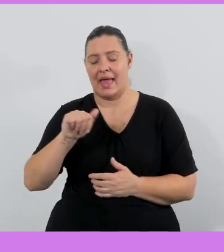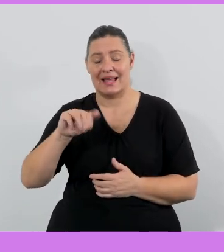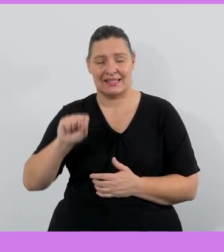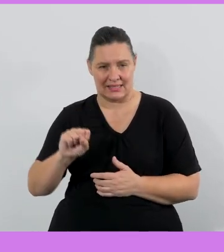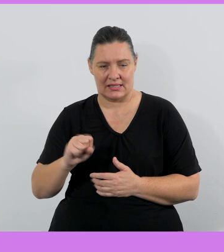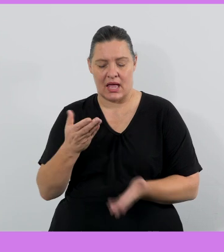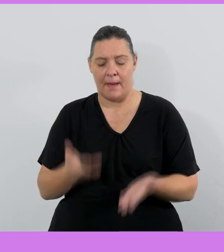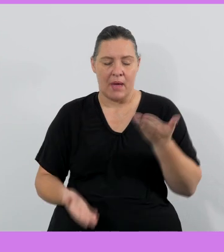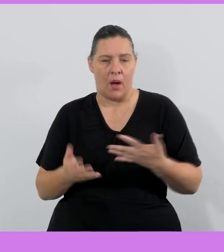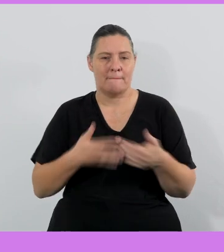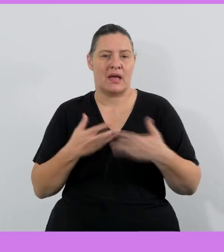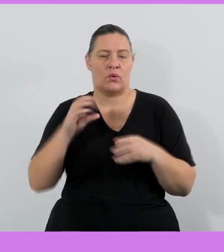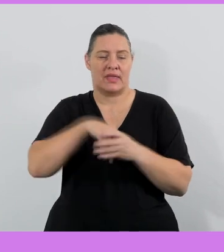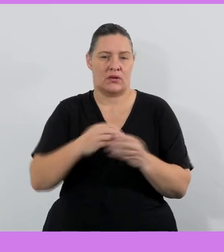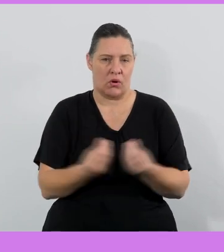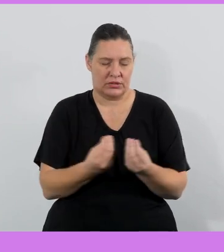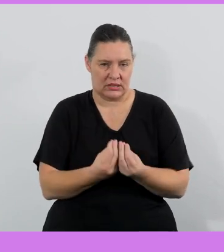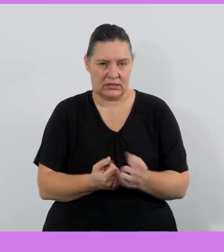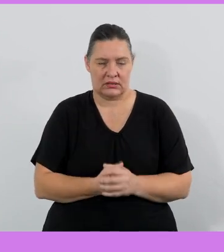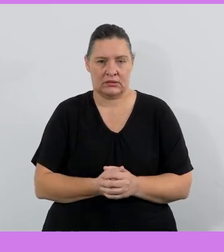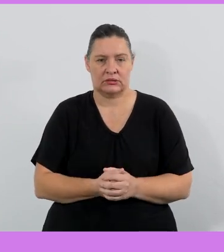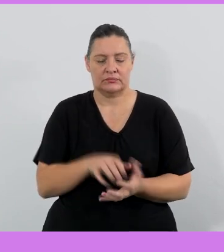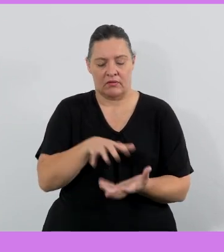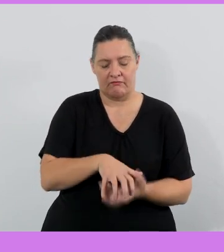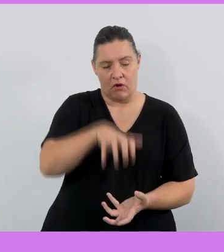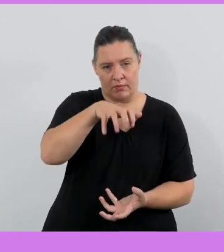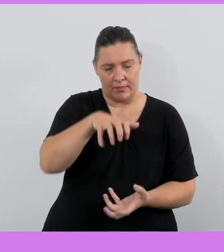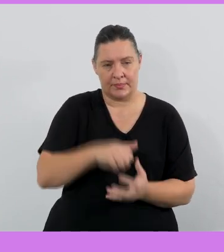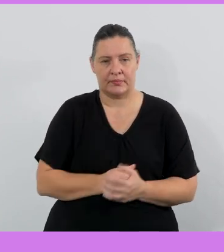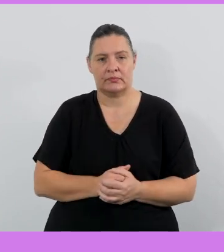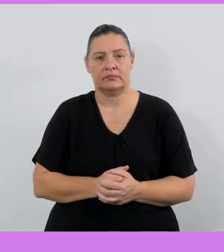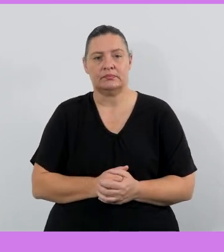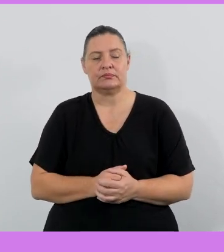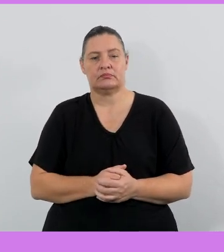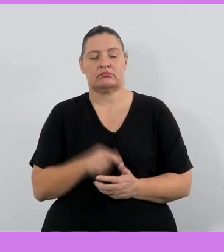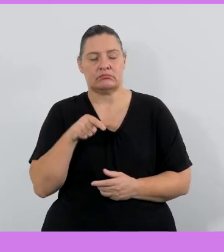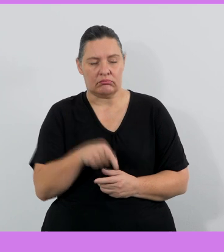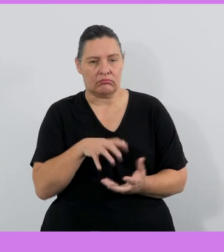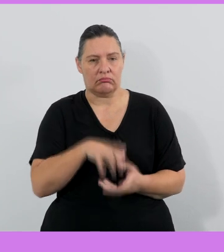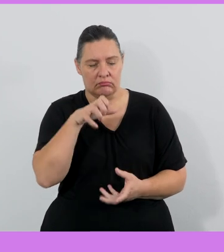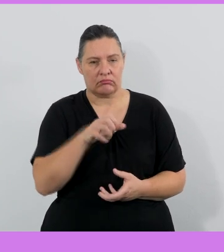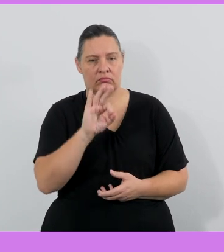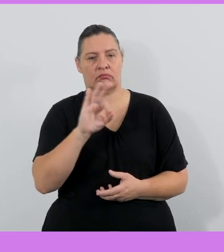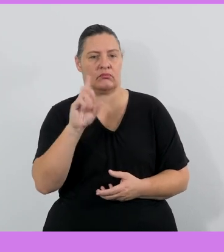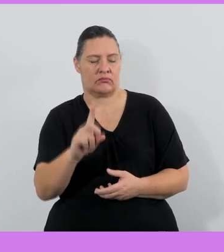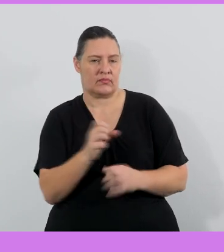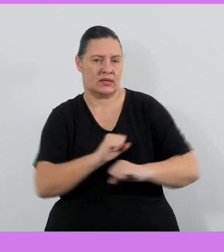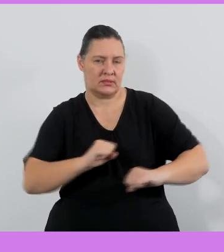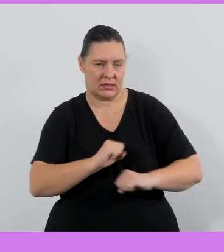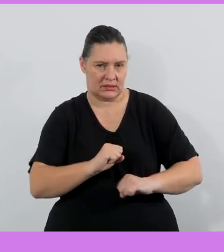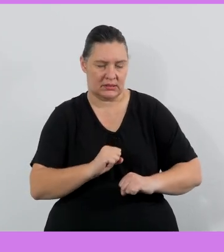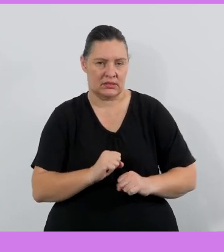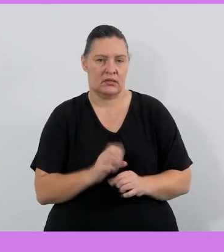the amount of matter in an object. Then we looked at volume, and we said that volume is the three-dimensional